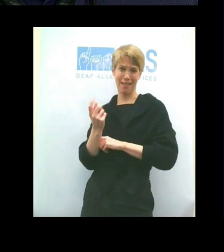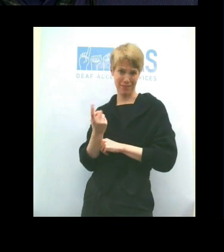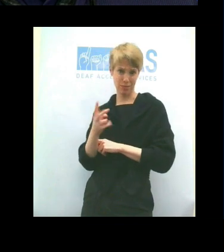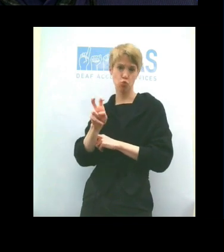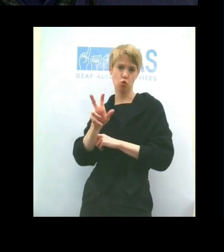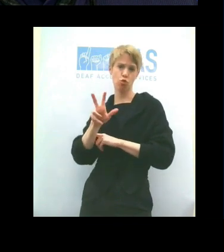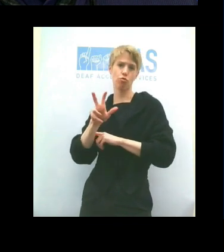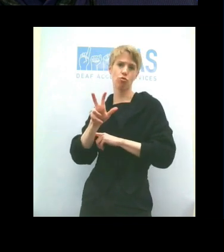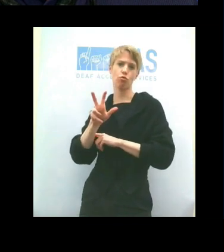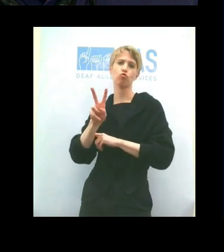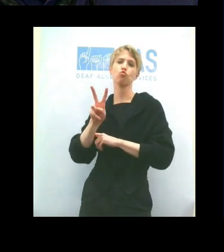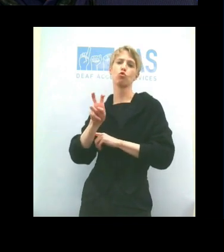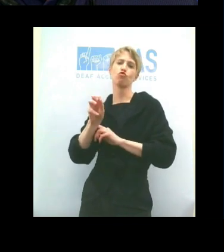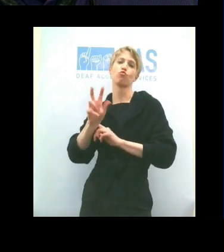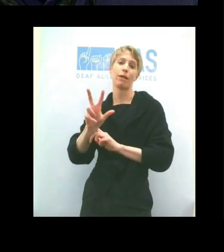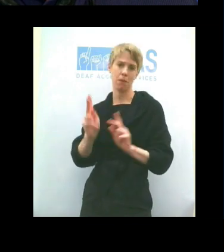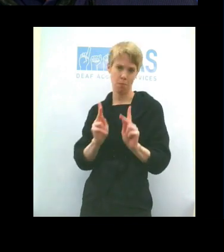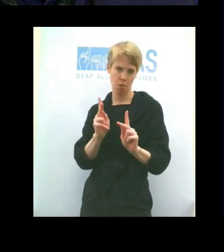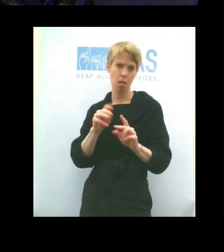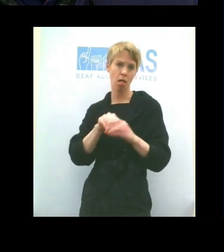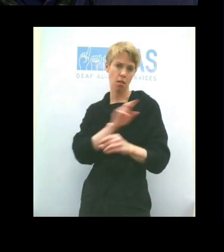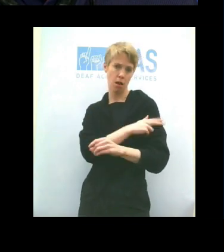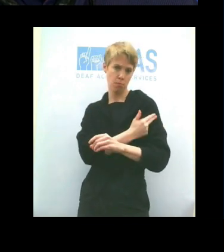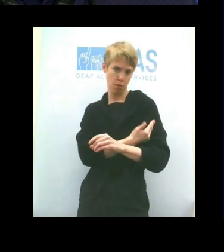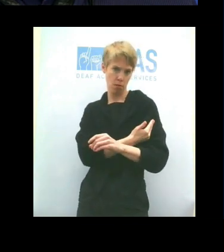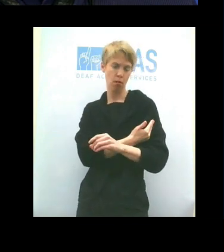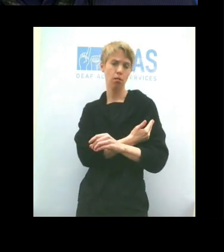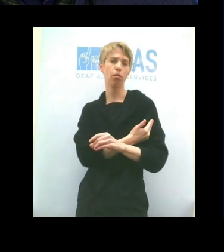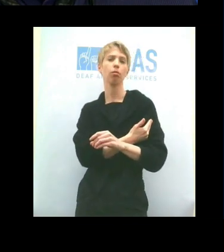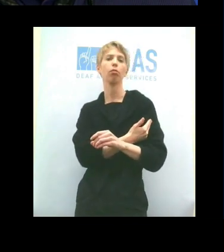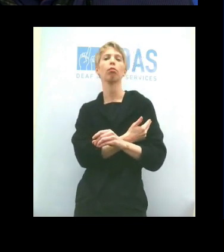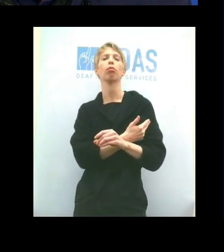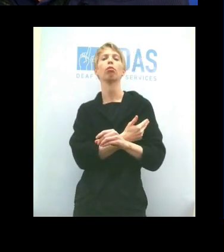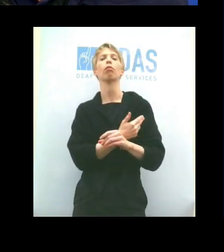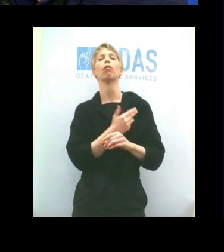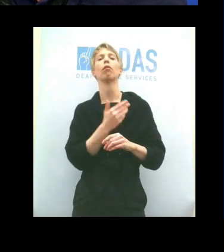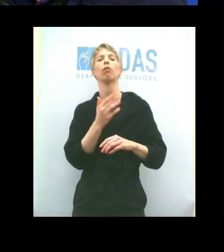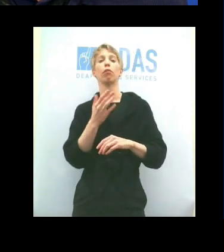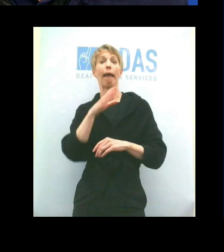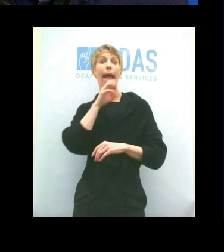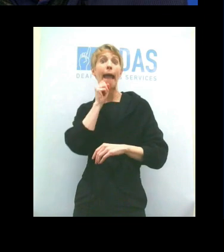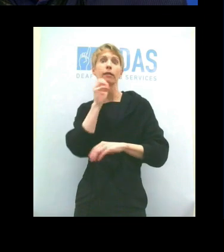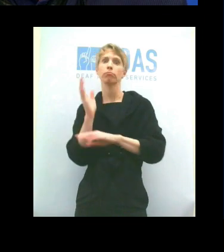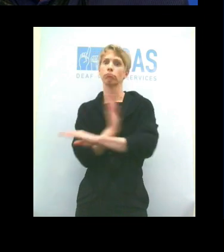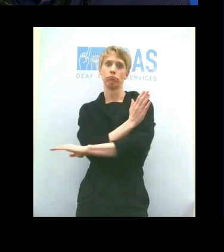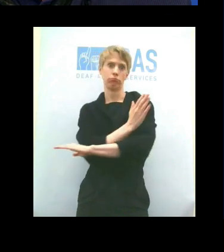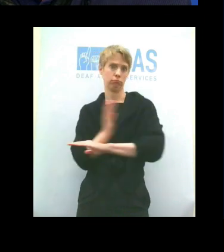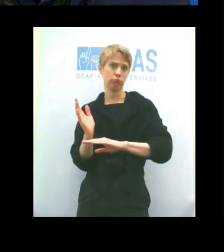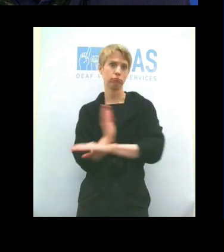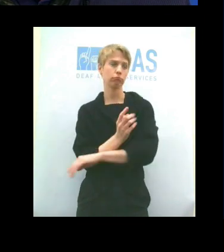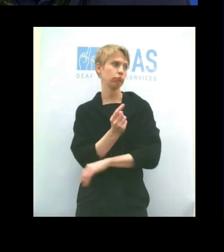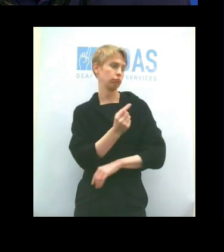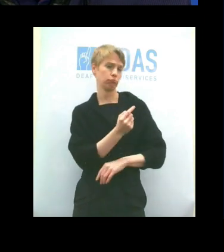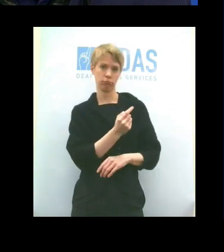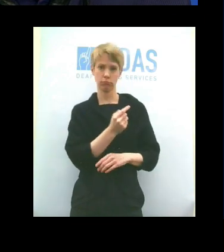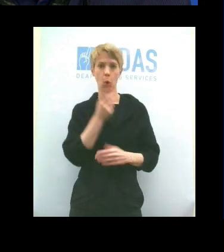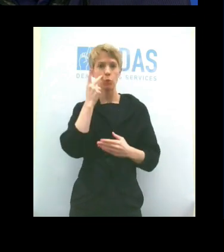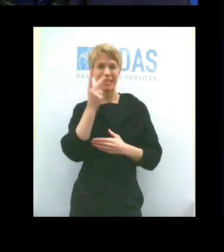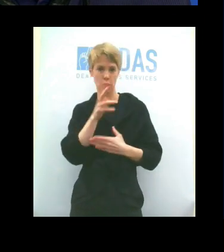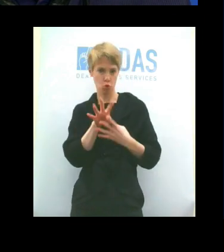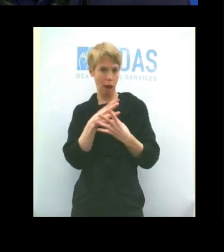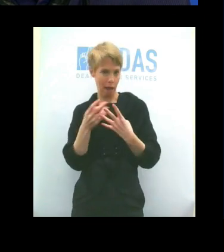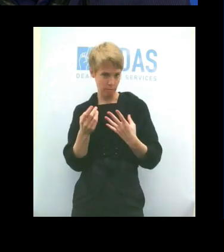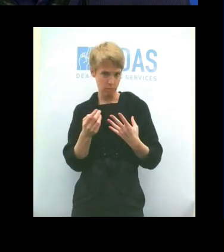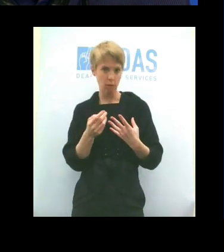County. Those 203 people are evidenced by age range on the graph that you see before you, of